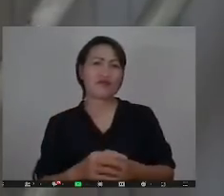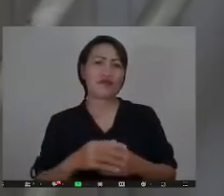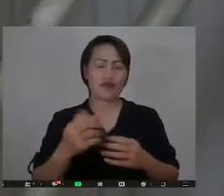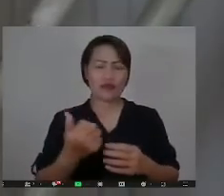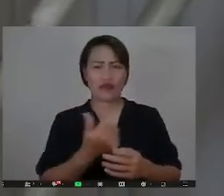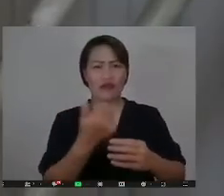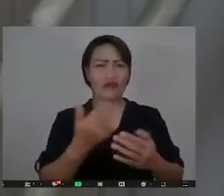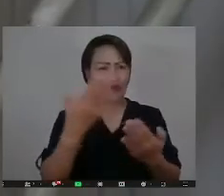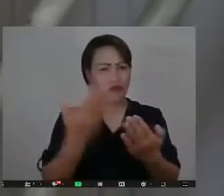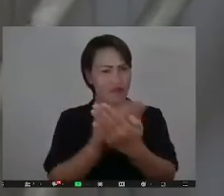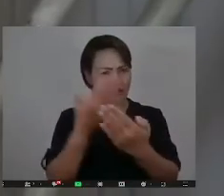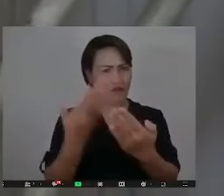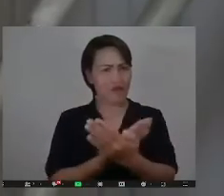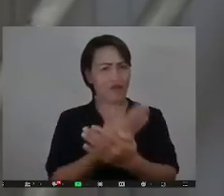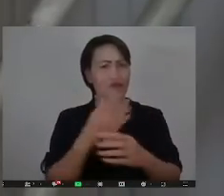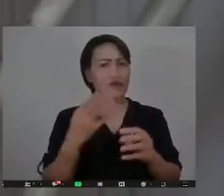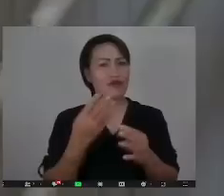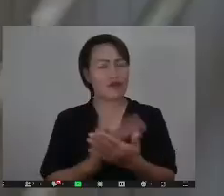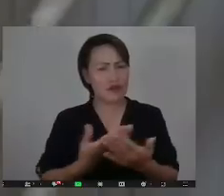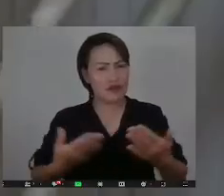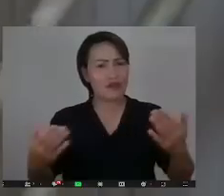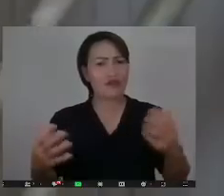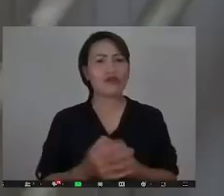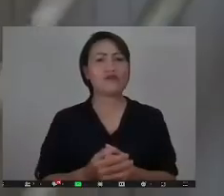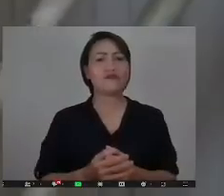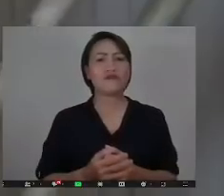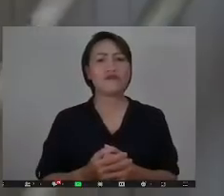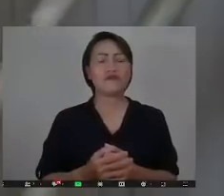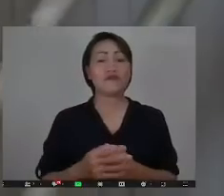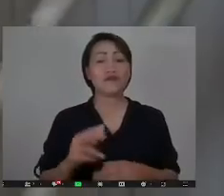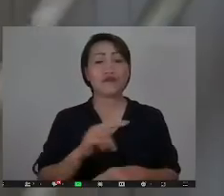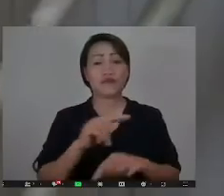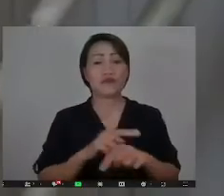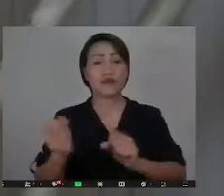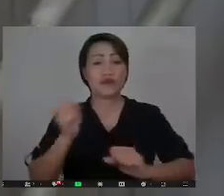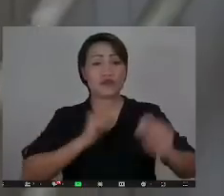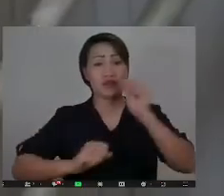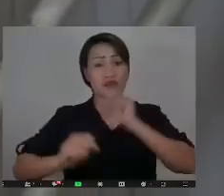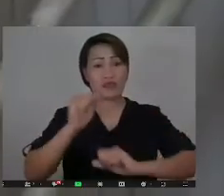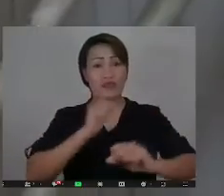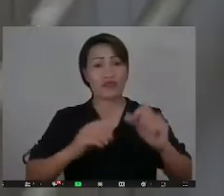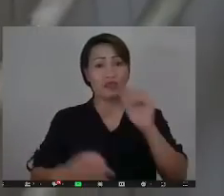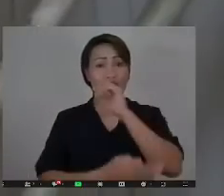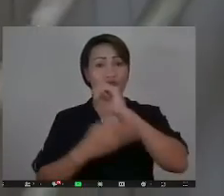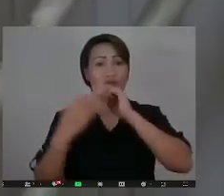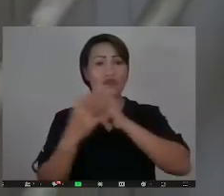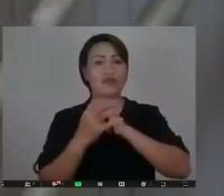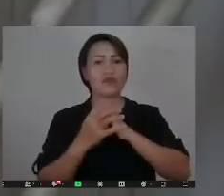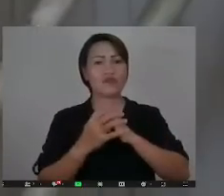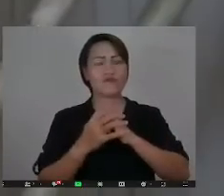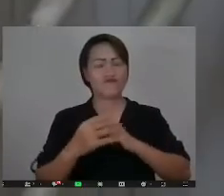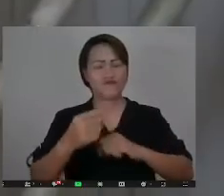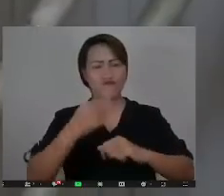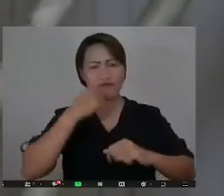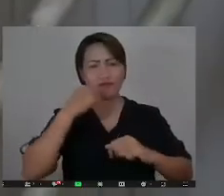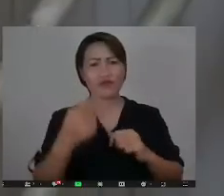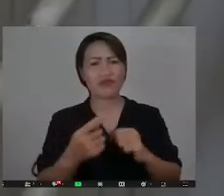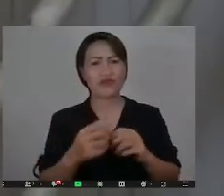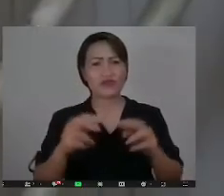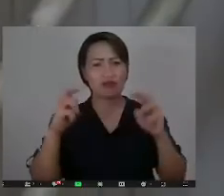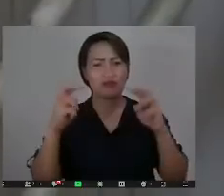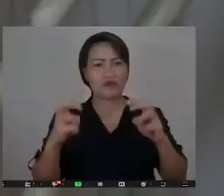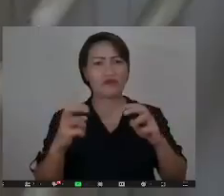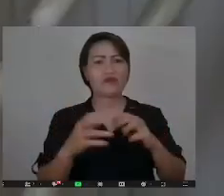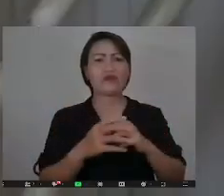in the U.S. by the National Science Foundation, the vision statement emphasized the need for all citizens to contribute